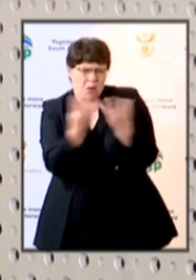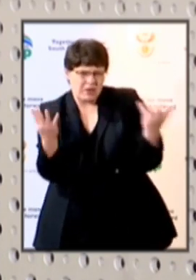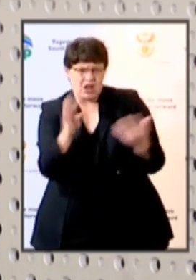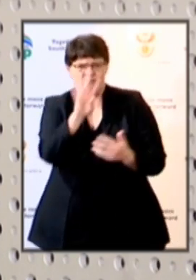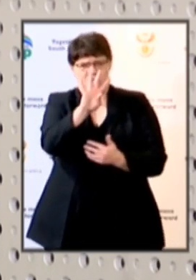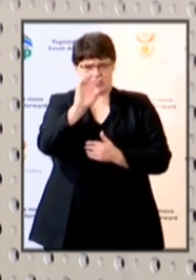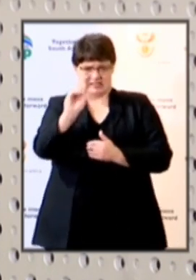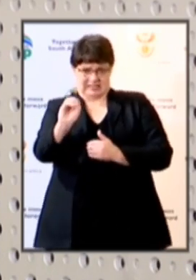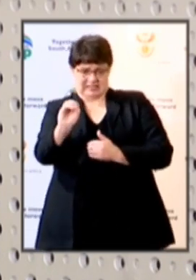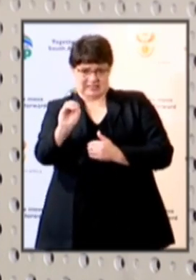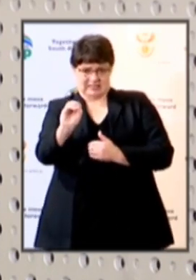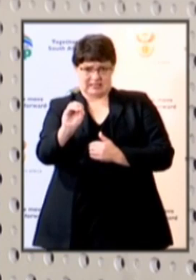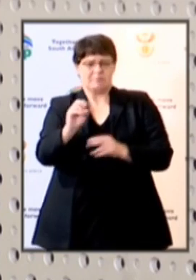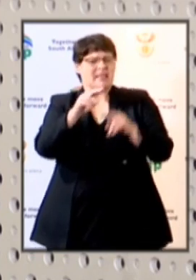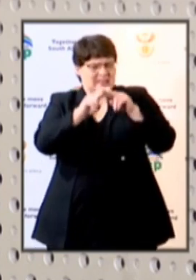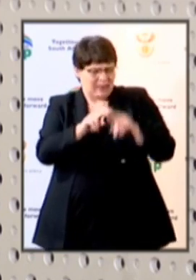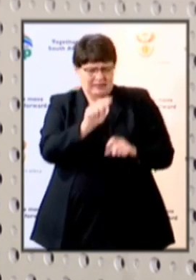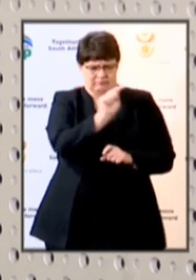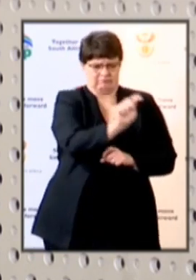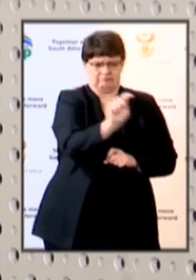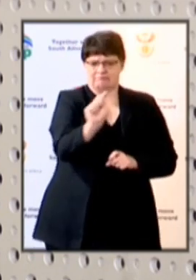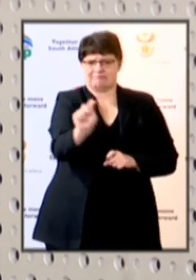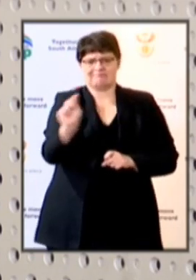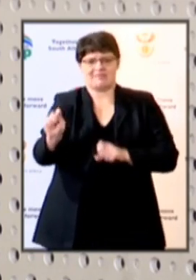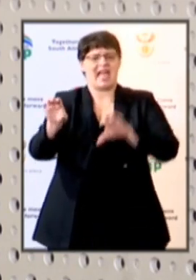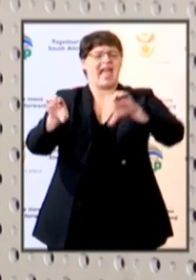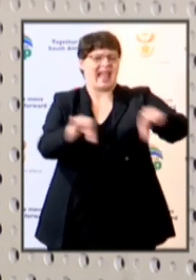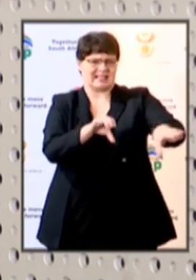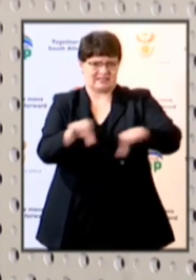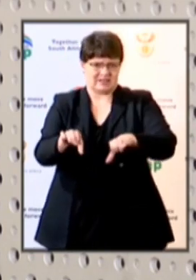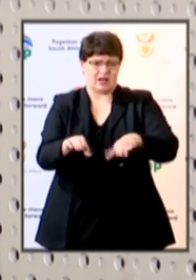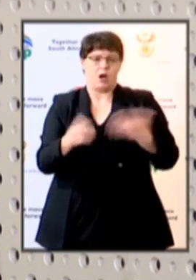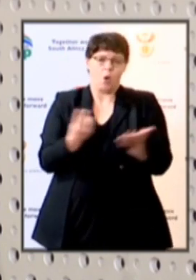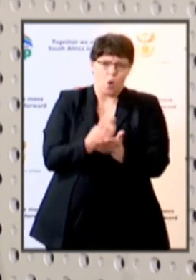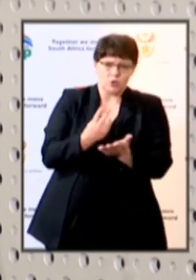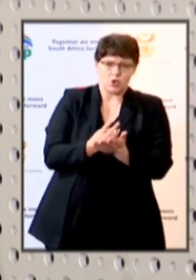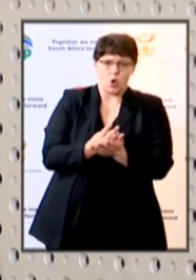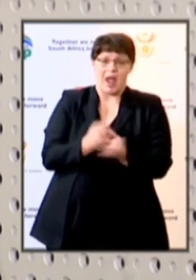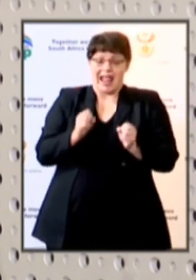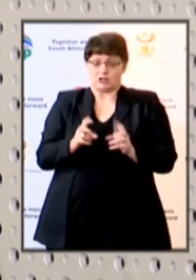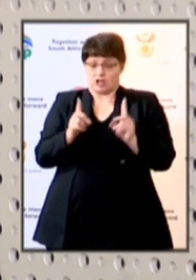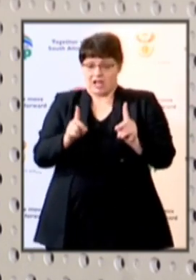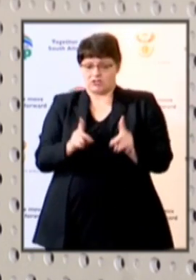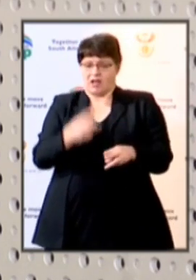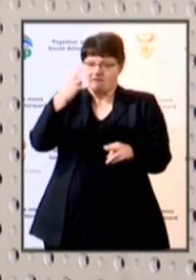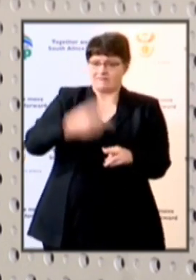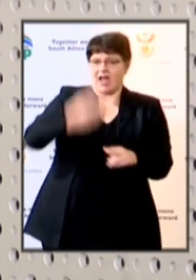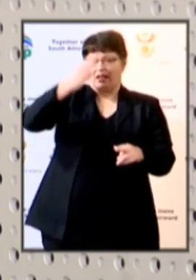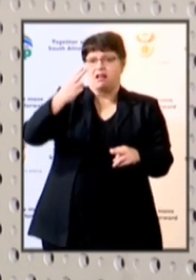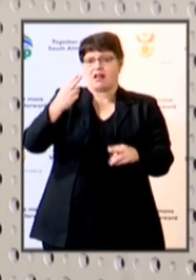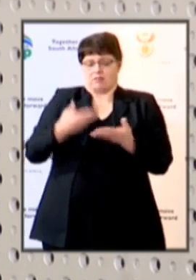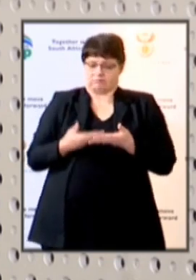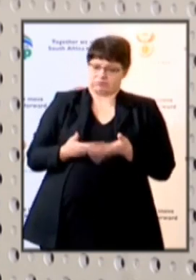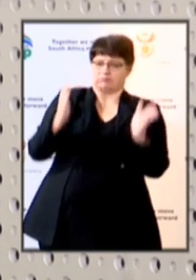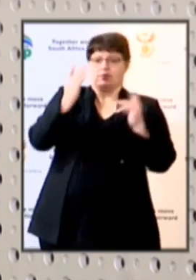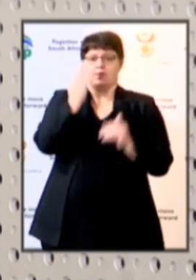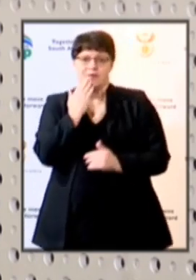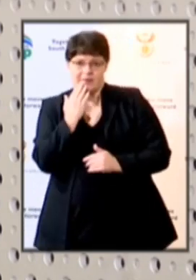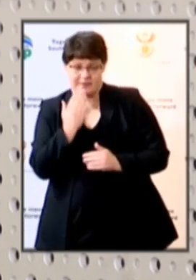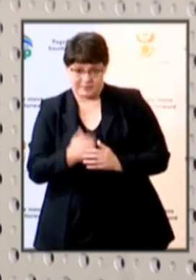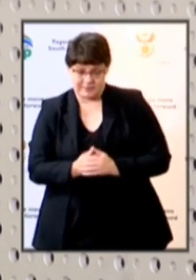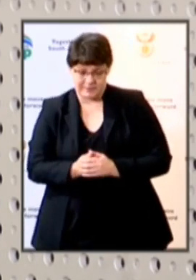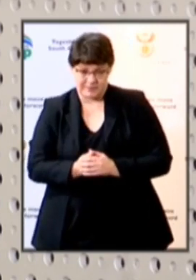of sectors and activities and the final schedules for education. We will, of course, release a